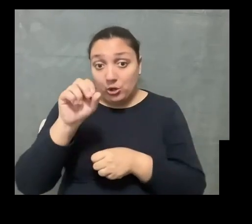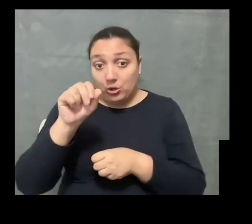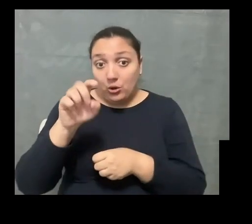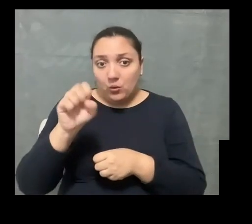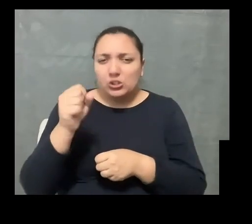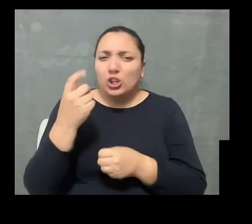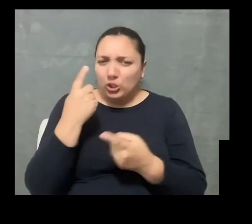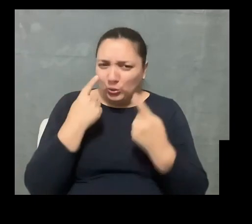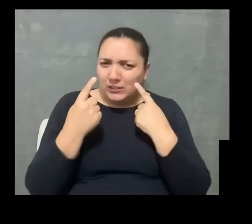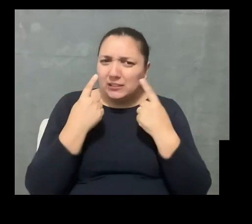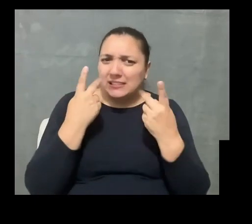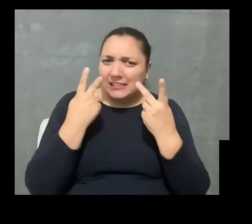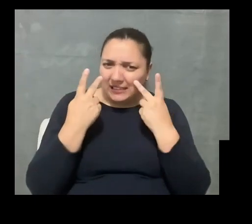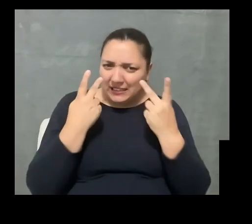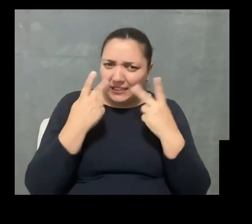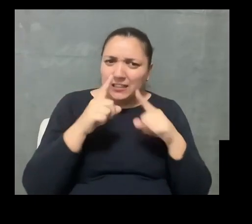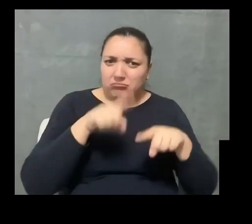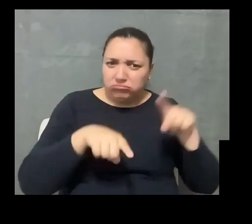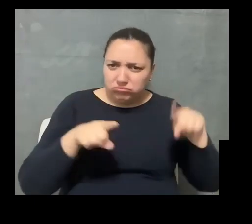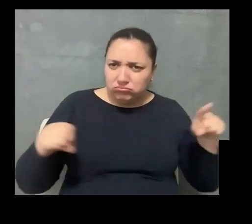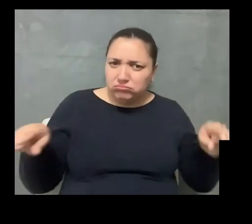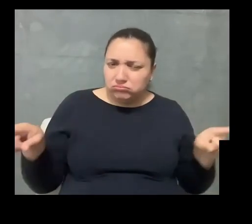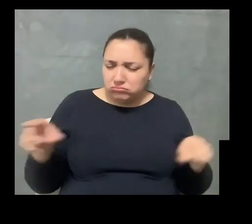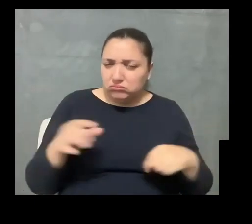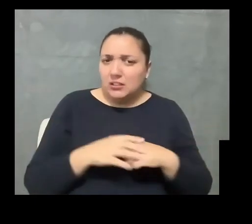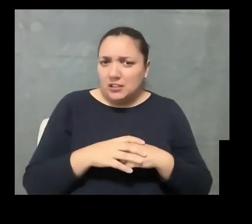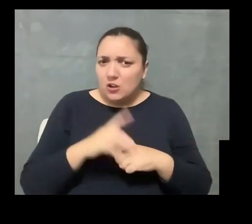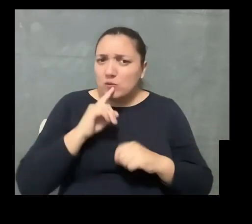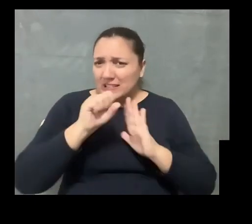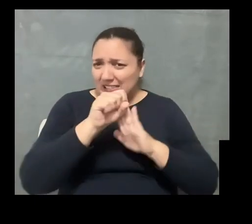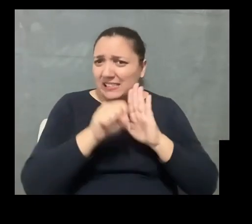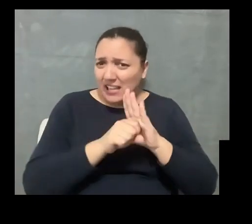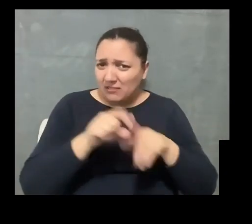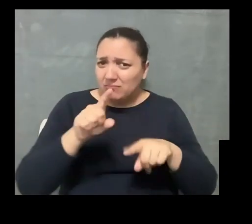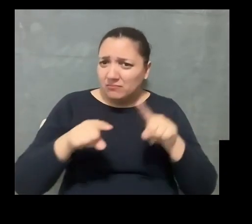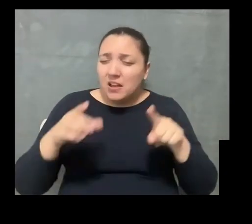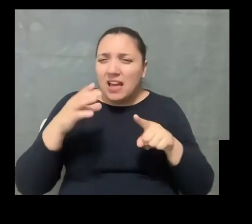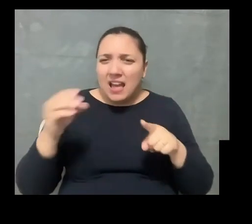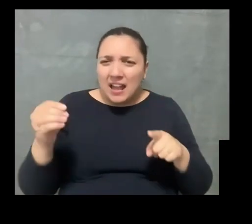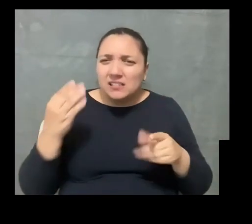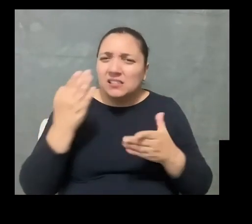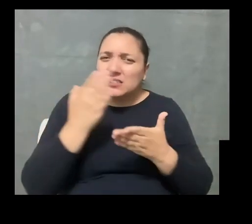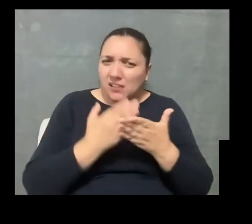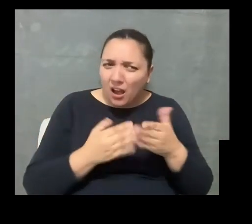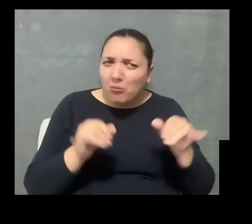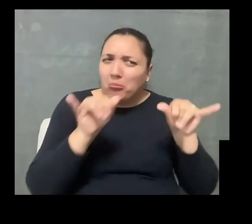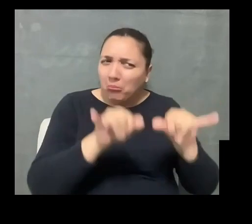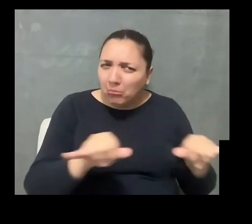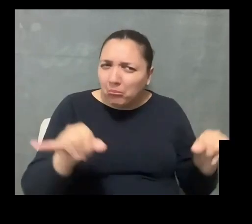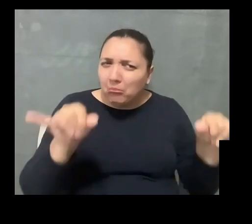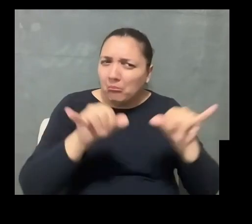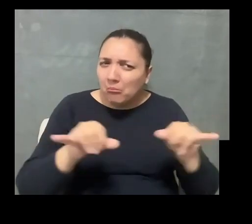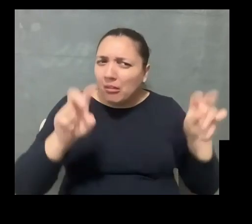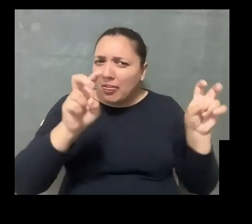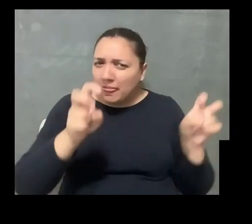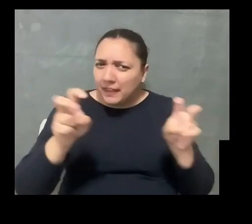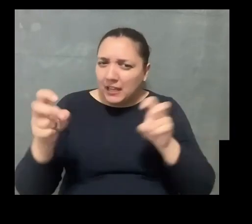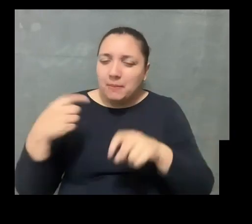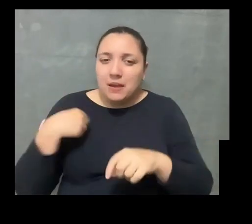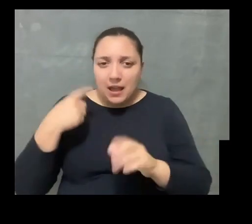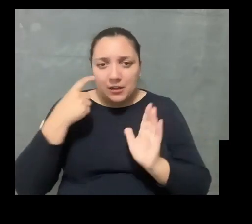live in a really diverse state, but also the themes that have been emerging across the sessions. I know of exactly one person that